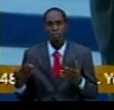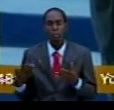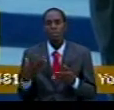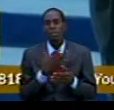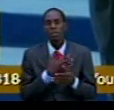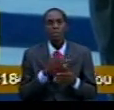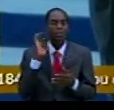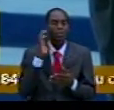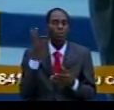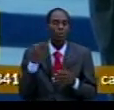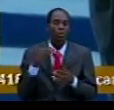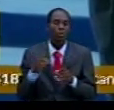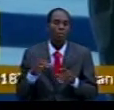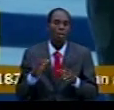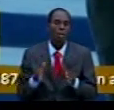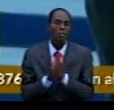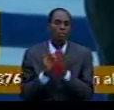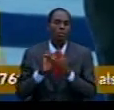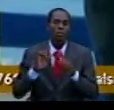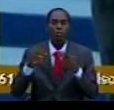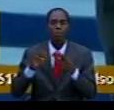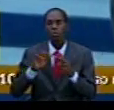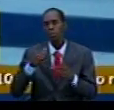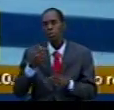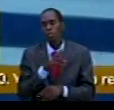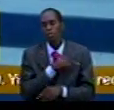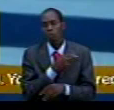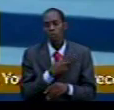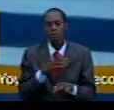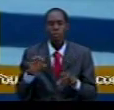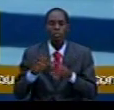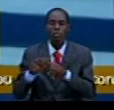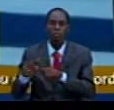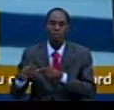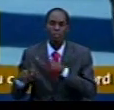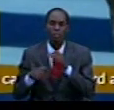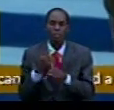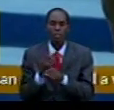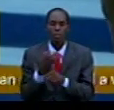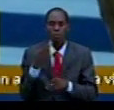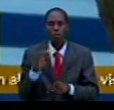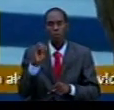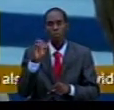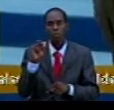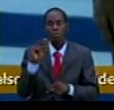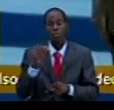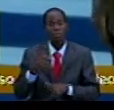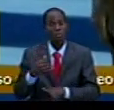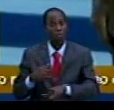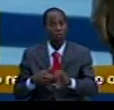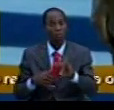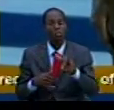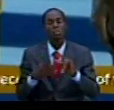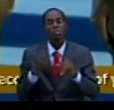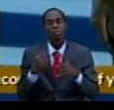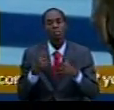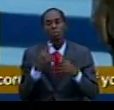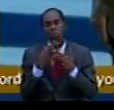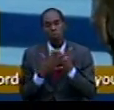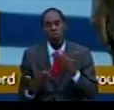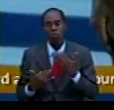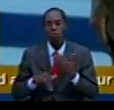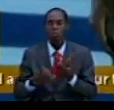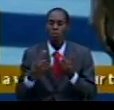Oyo scan lori sirisi test lori sirisi sugbon still na o sin jade mo wa gbo